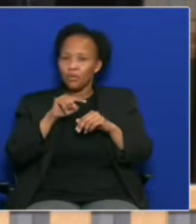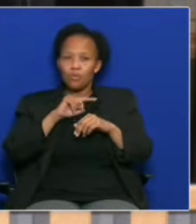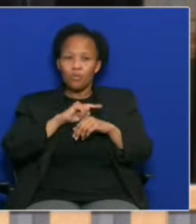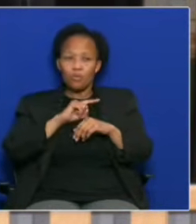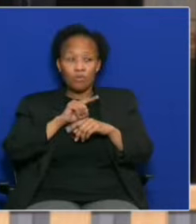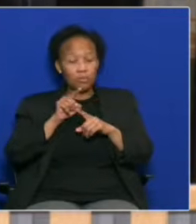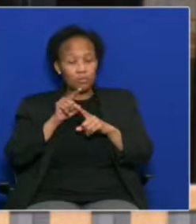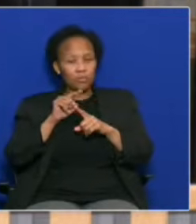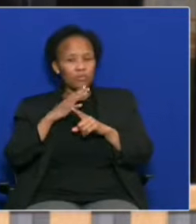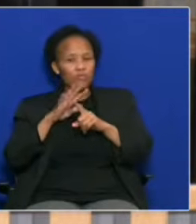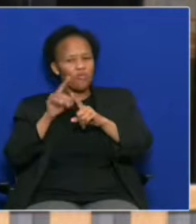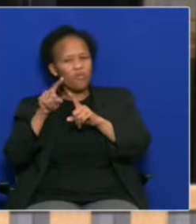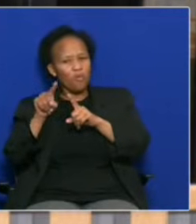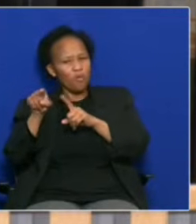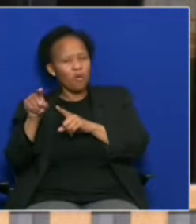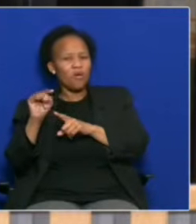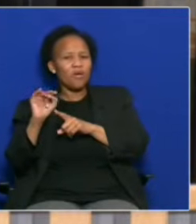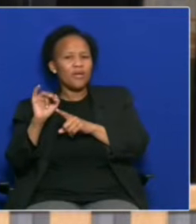say much.